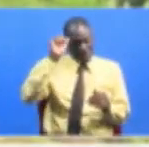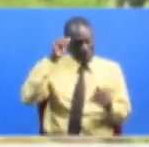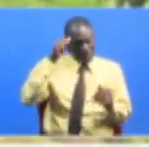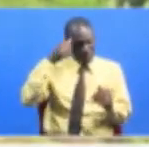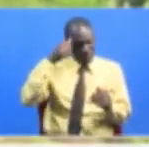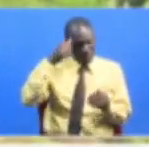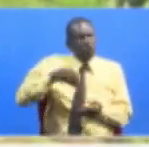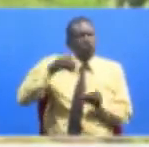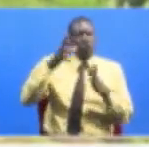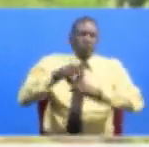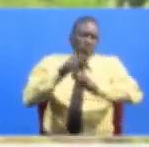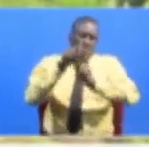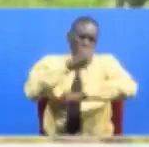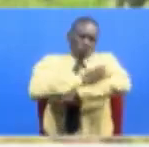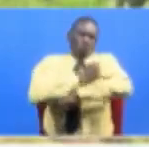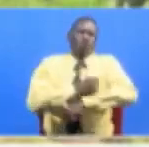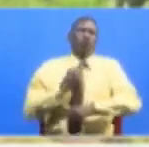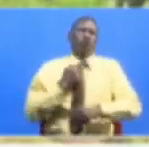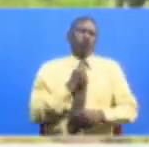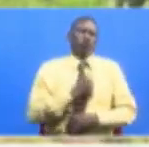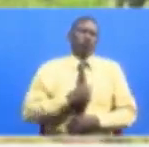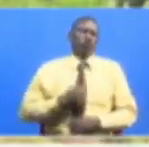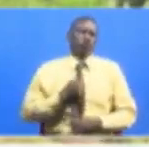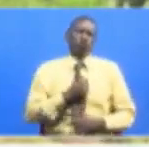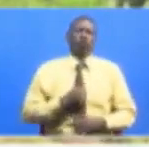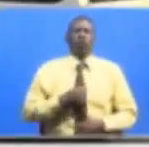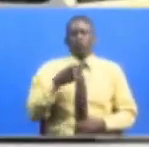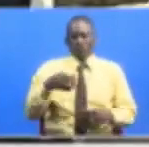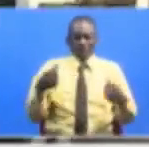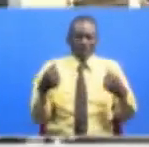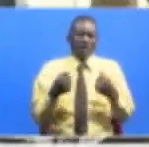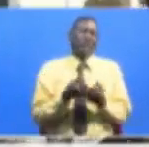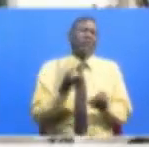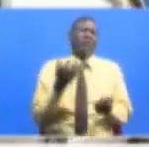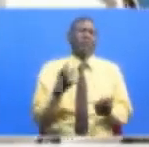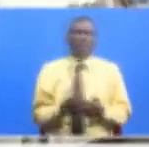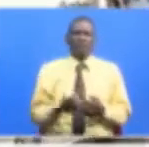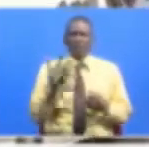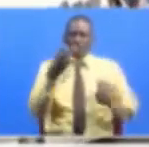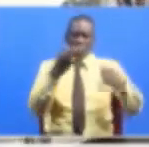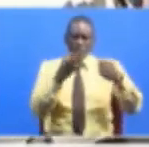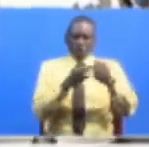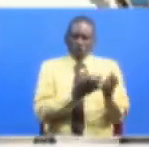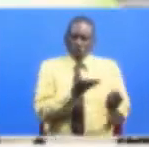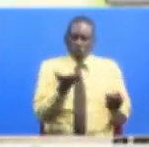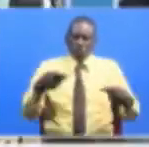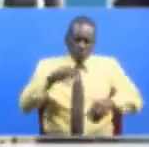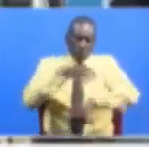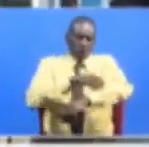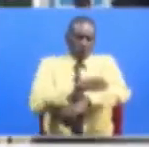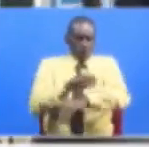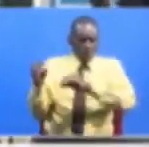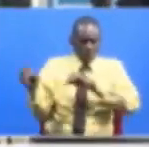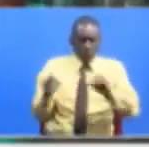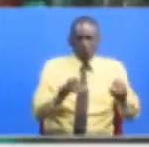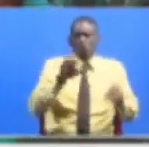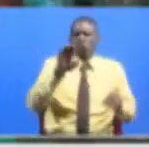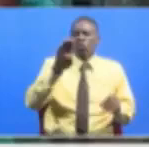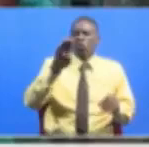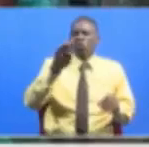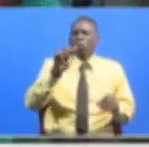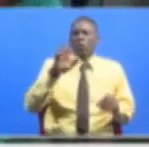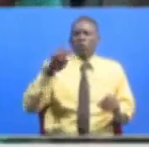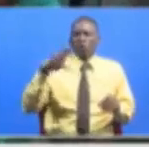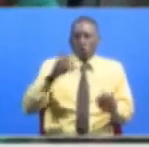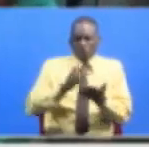school. Tunasema pole sana for this unfortunate event. 58 of those injured were rushed to Baringo Referral